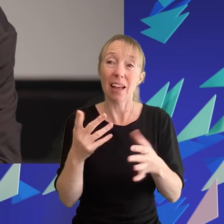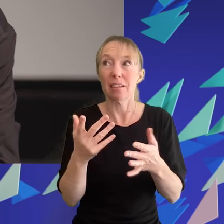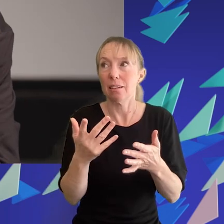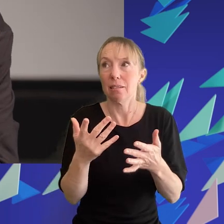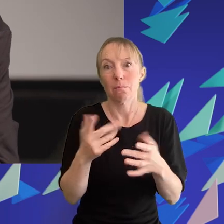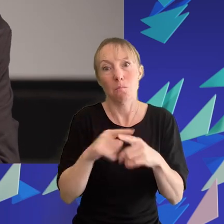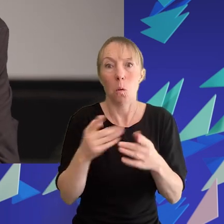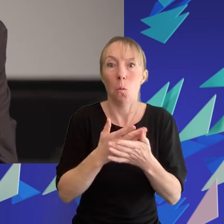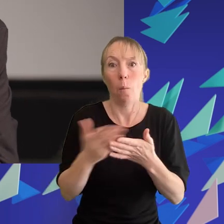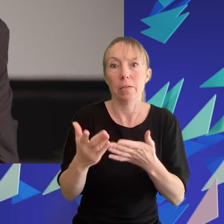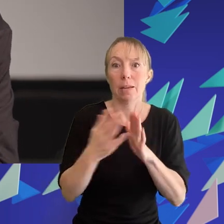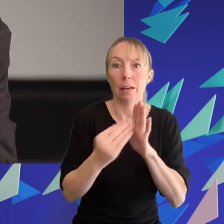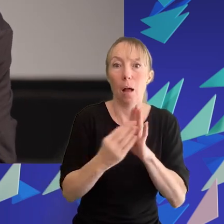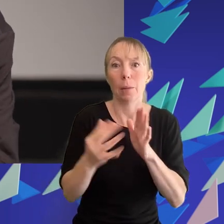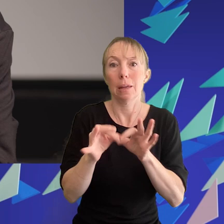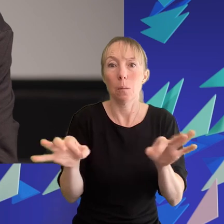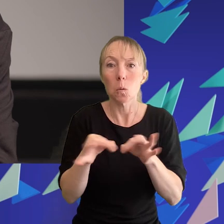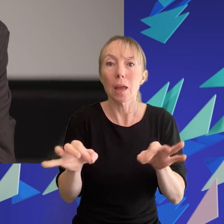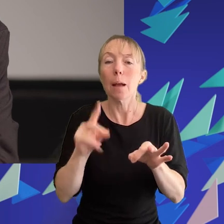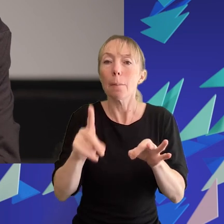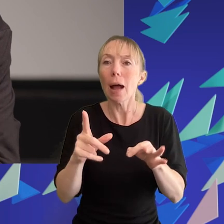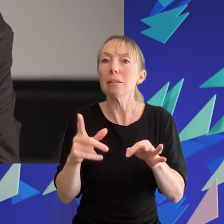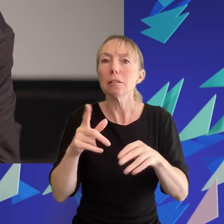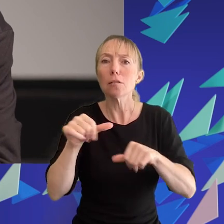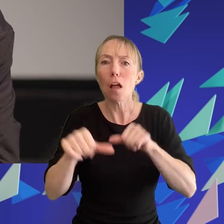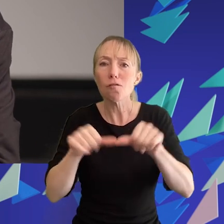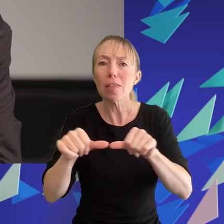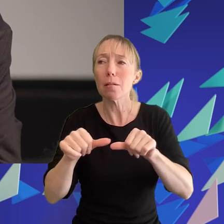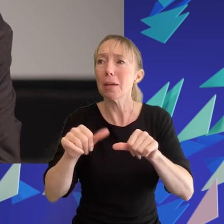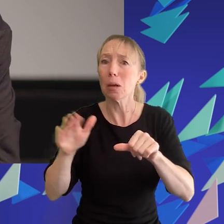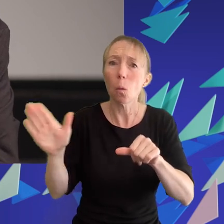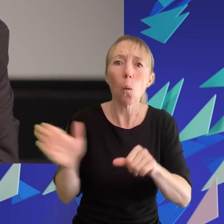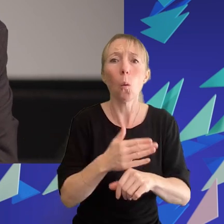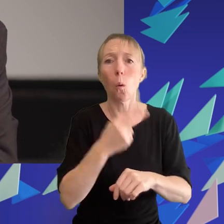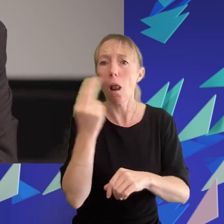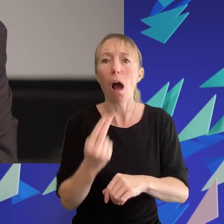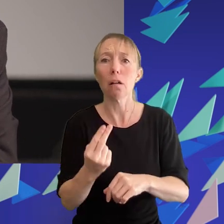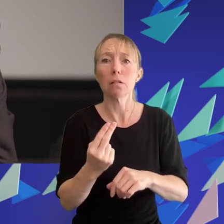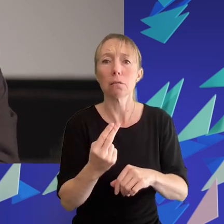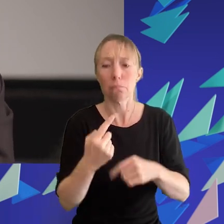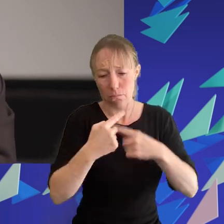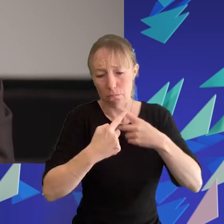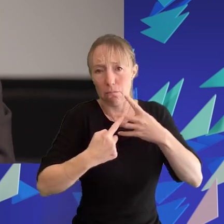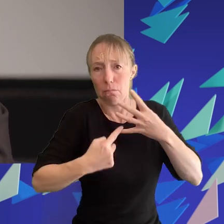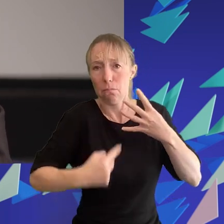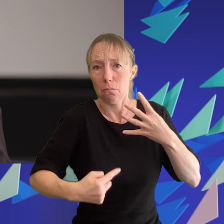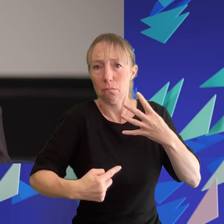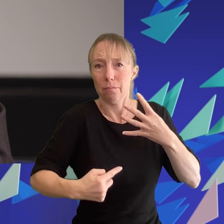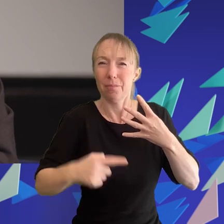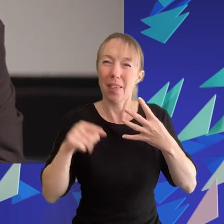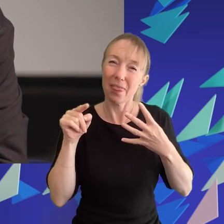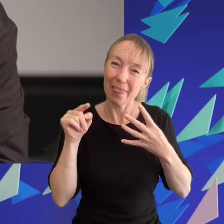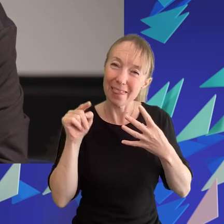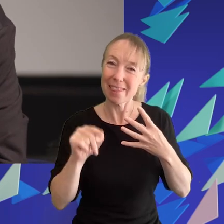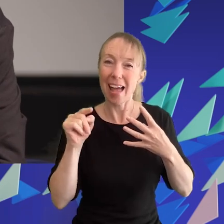obvious example for us is music, but it exists in every art expression. I think that's the